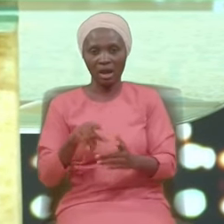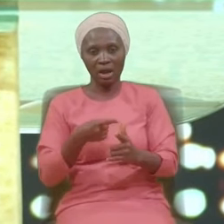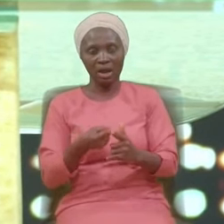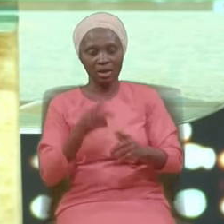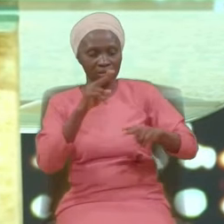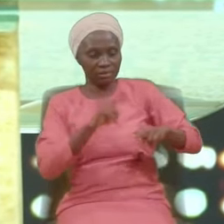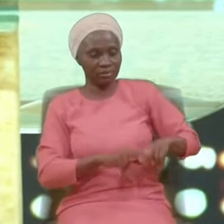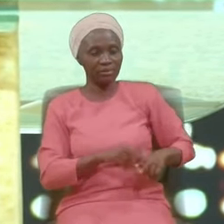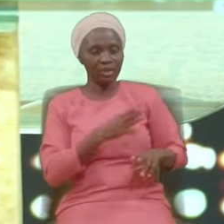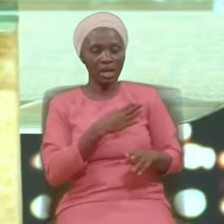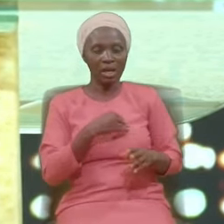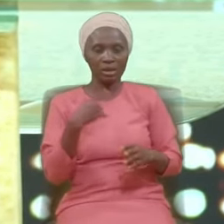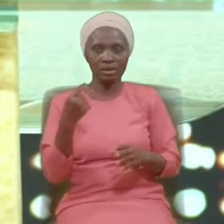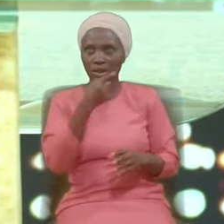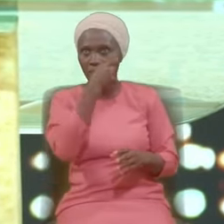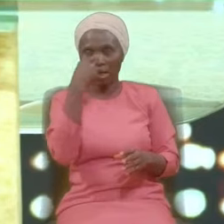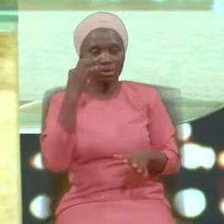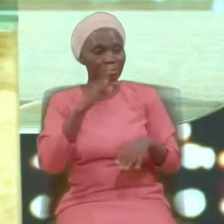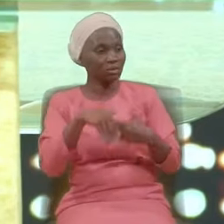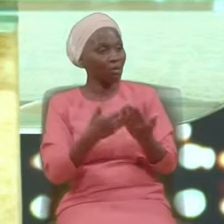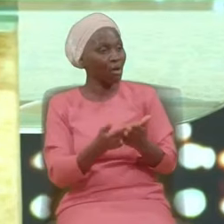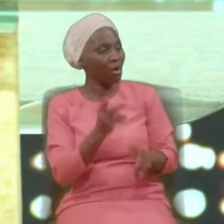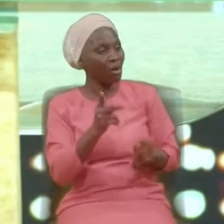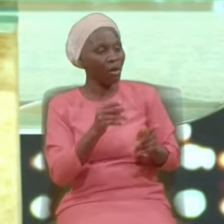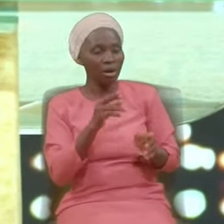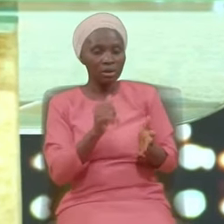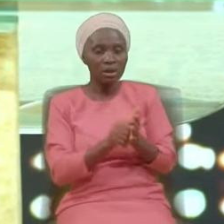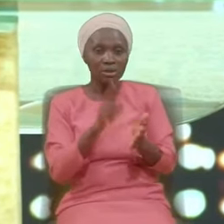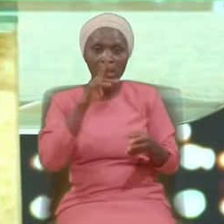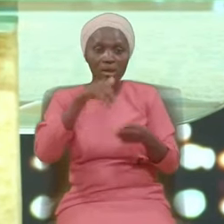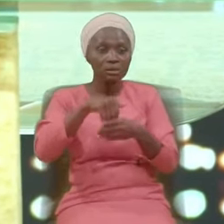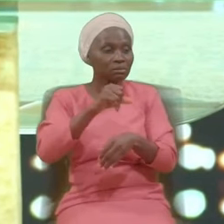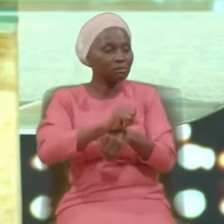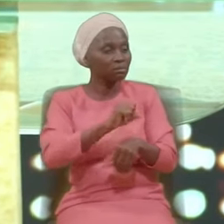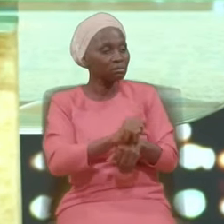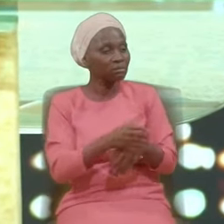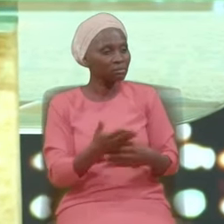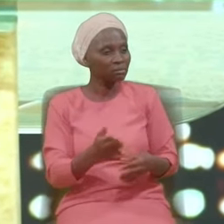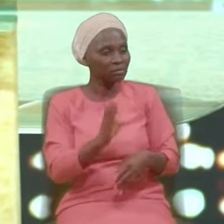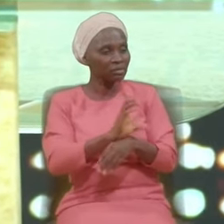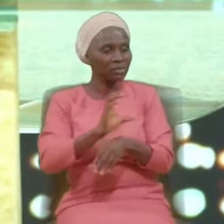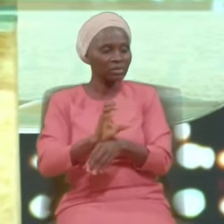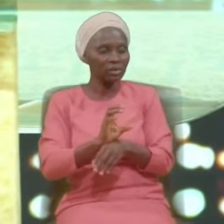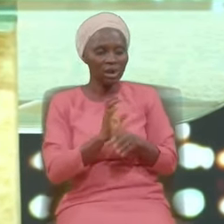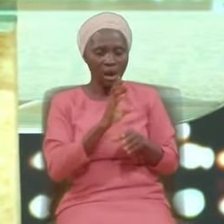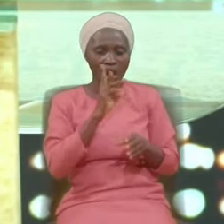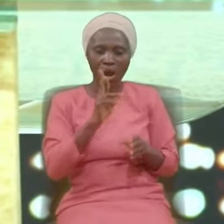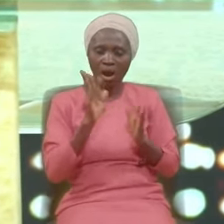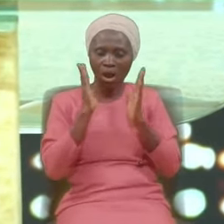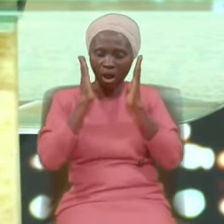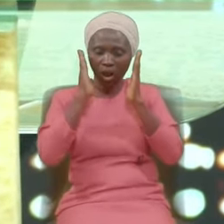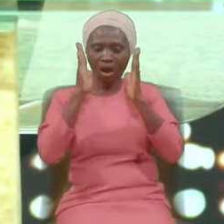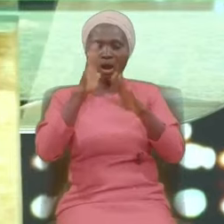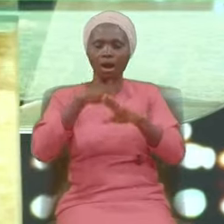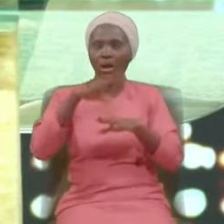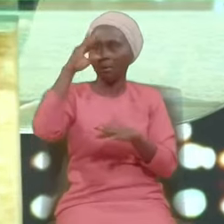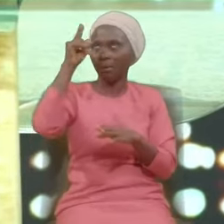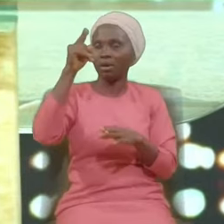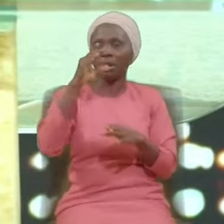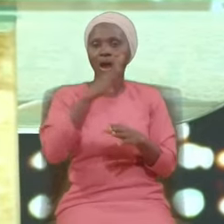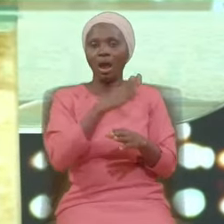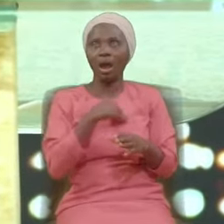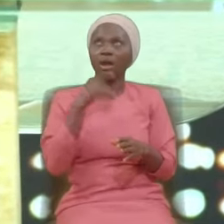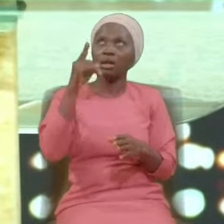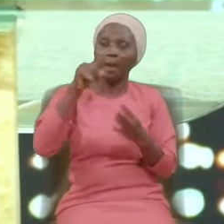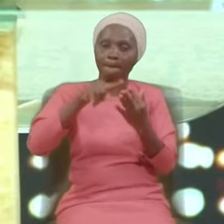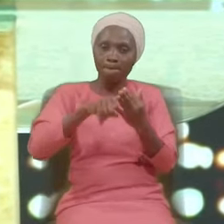eyes of all them that were in the synagogues were fastened on him. And he began to say